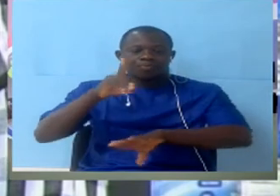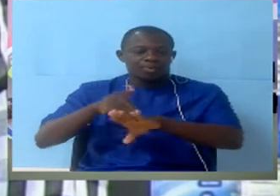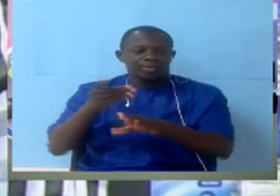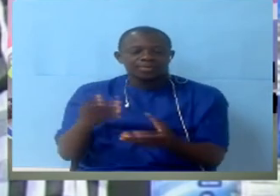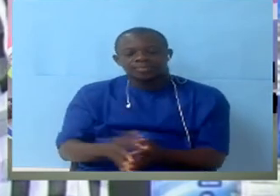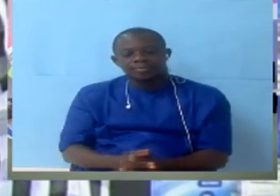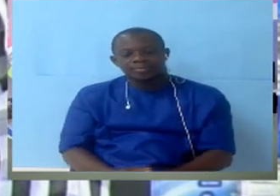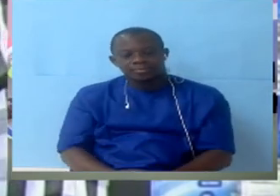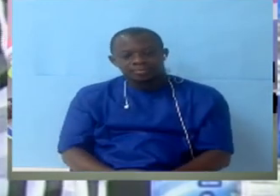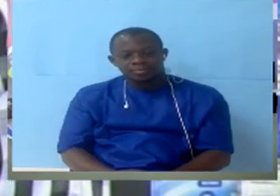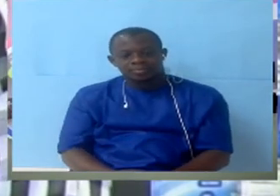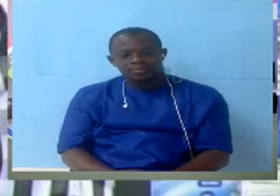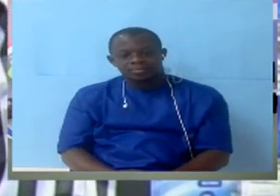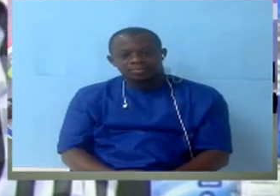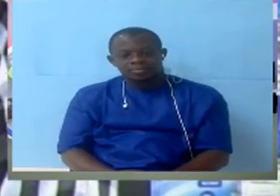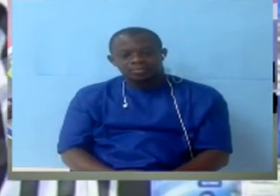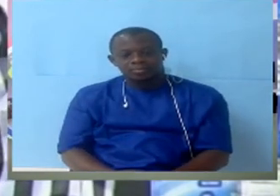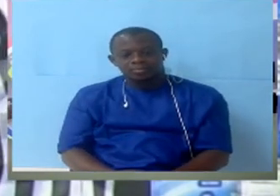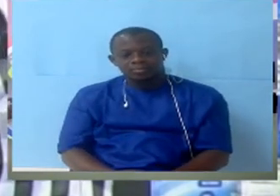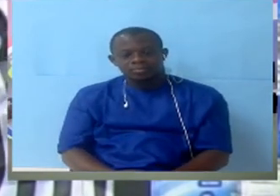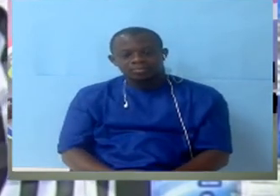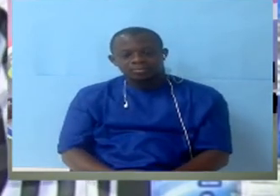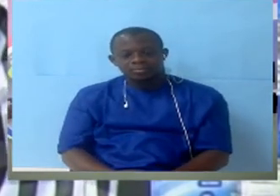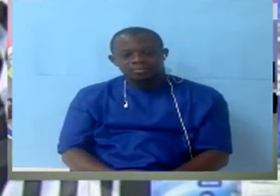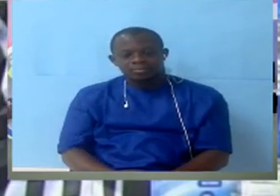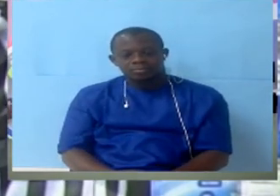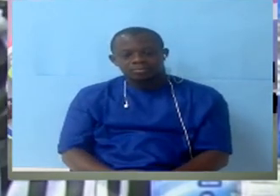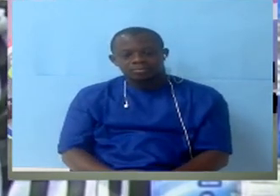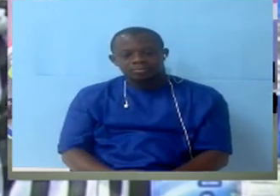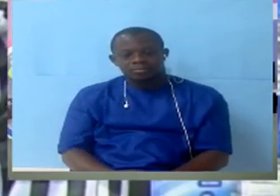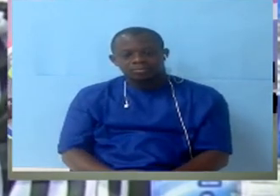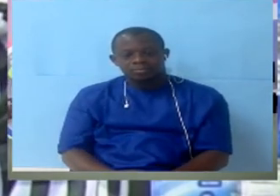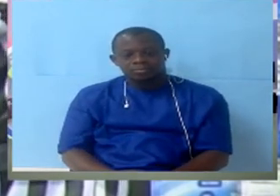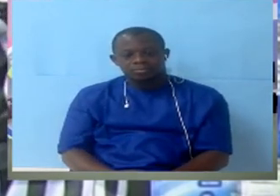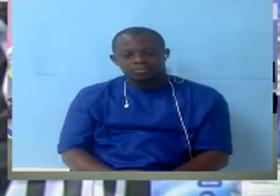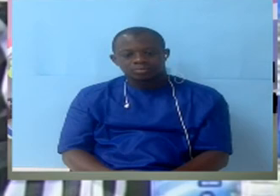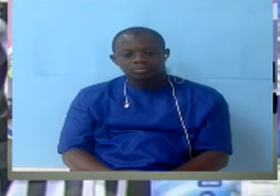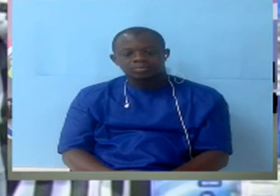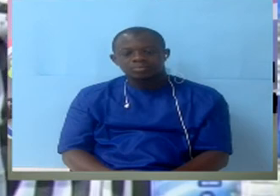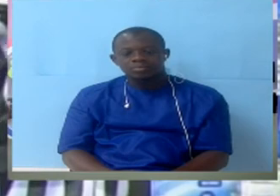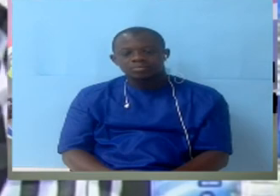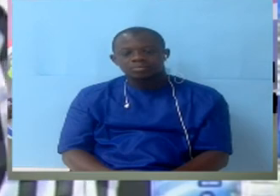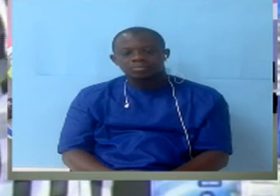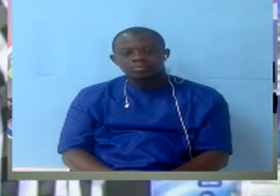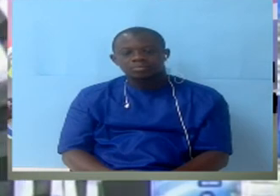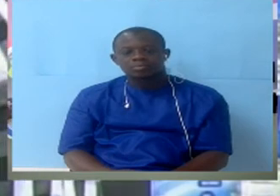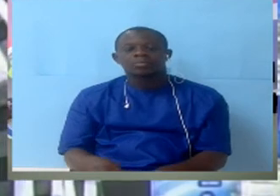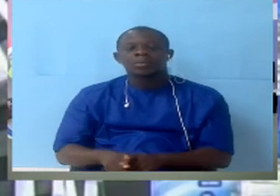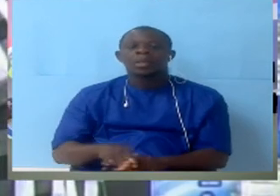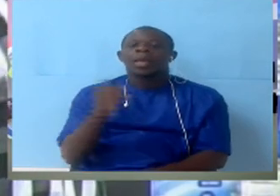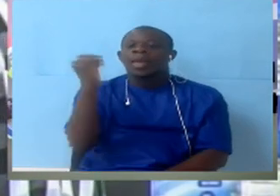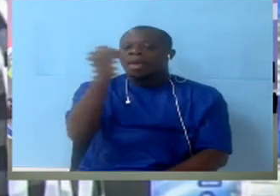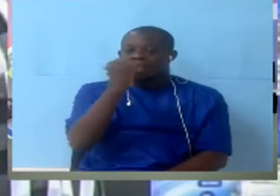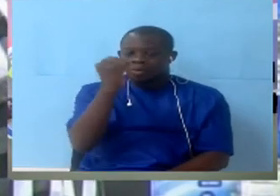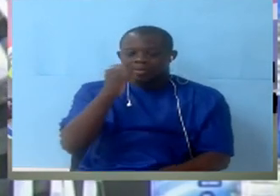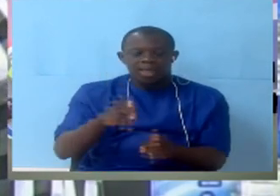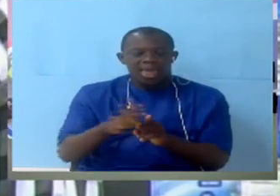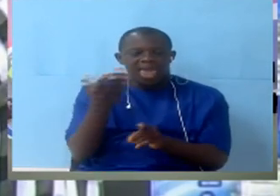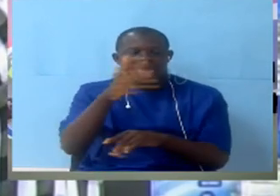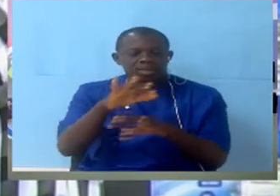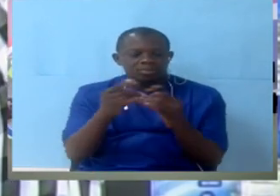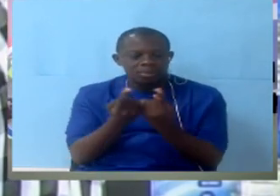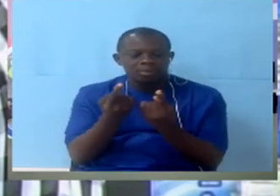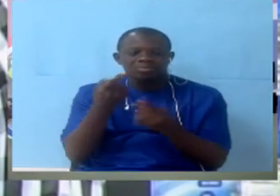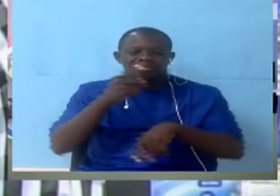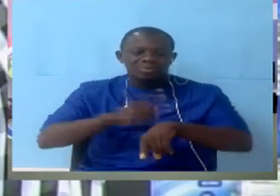kam populist le ka sa fe notice boroto pour ngaji with certain amount of soldiers pour ni etaje. Because whenever